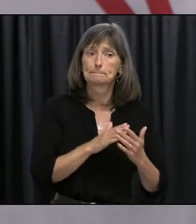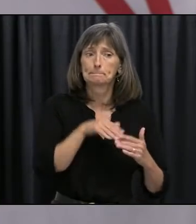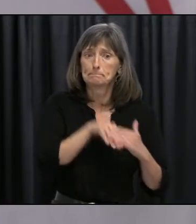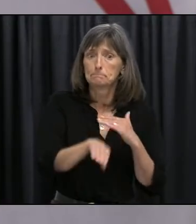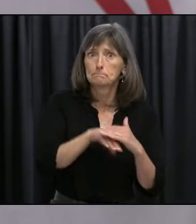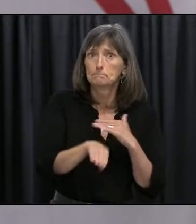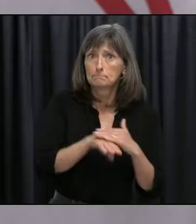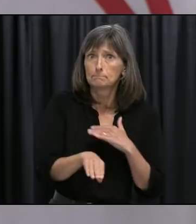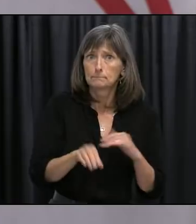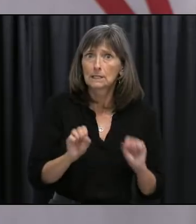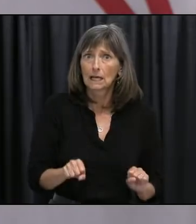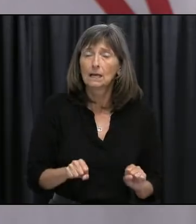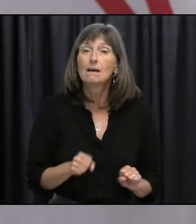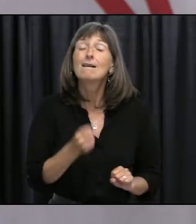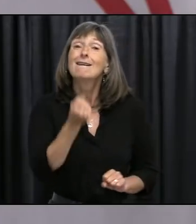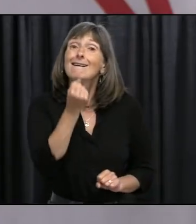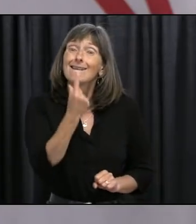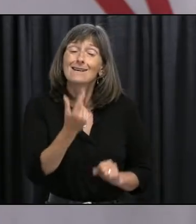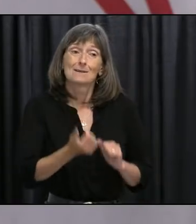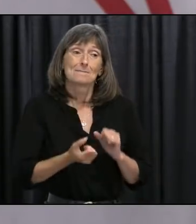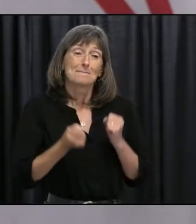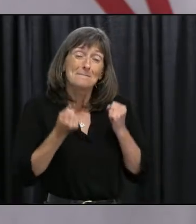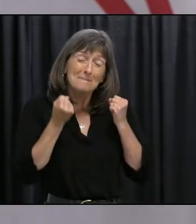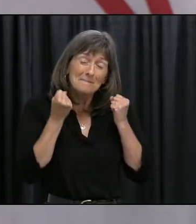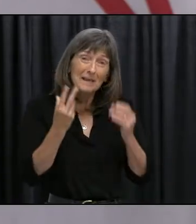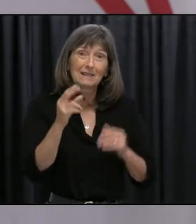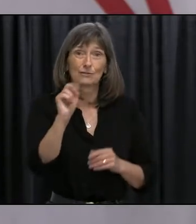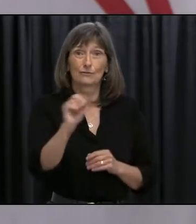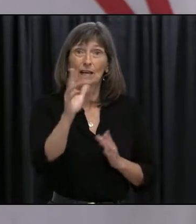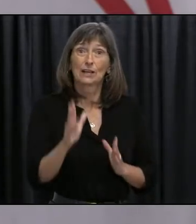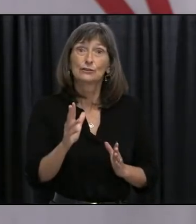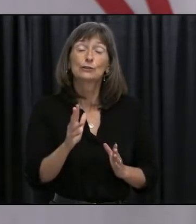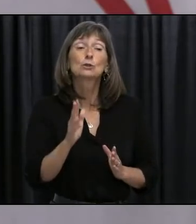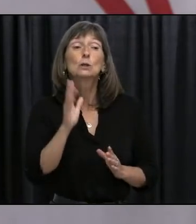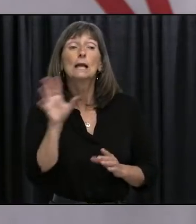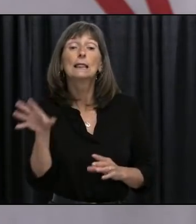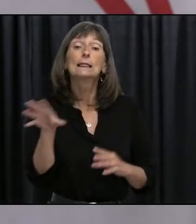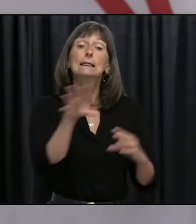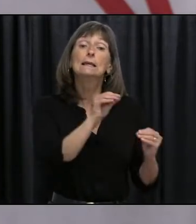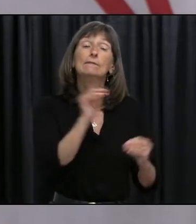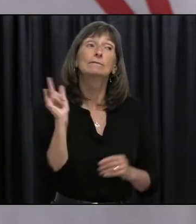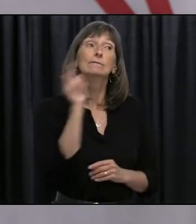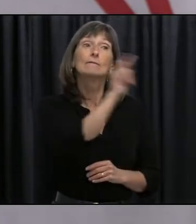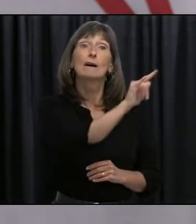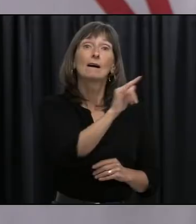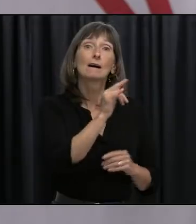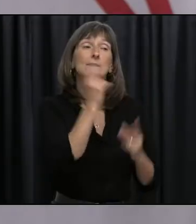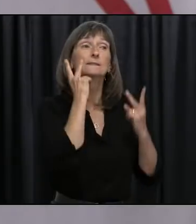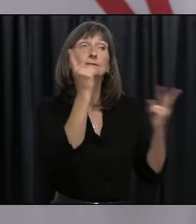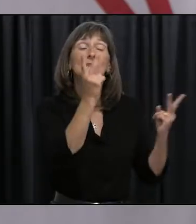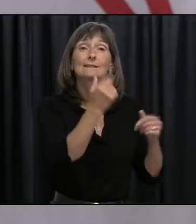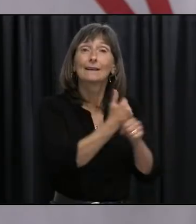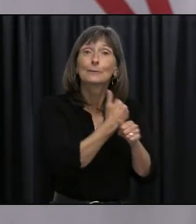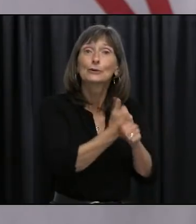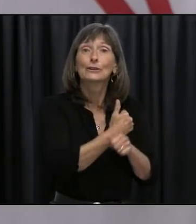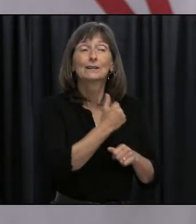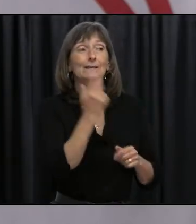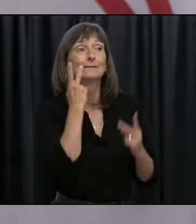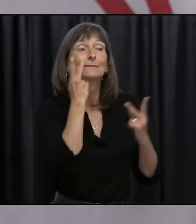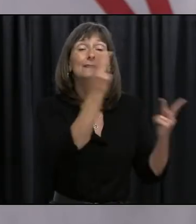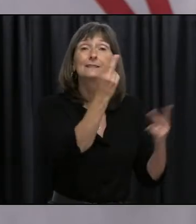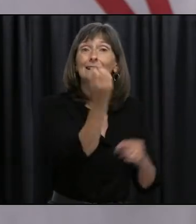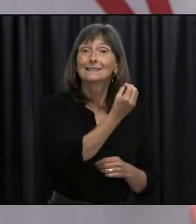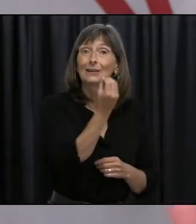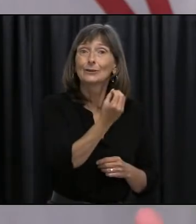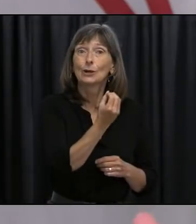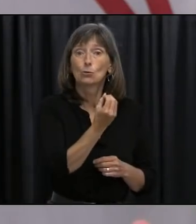in mind, we have a lot of Newfoundlanders and Labradorians that leave the province to go visit families in Alberta and Ontario and other places. They can